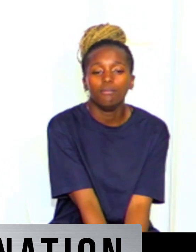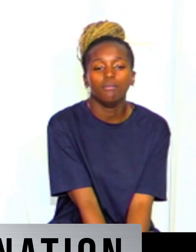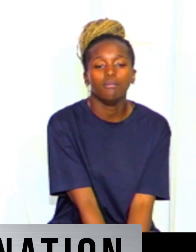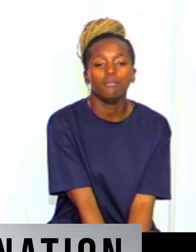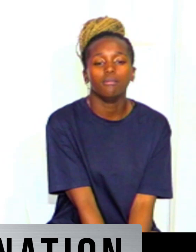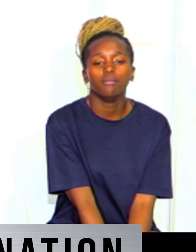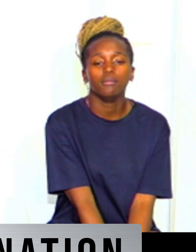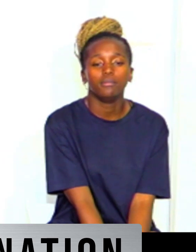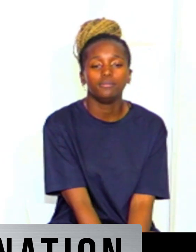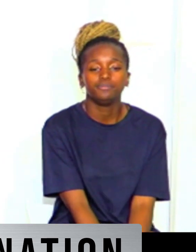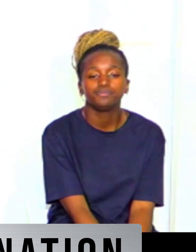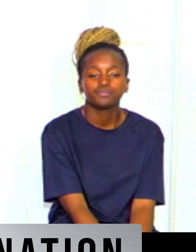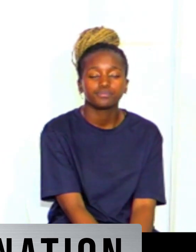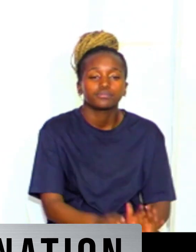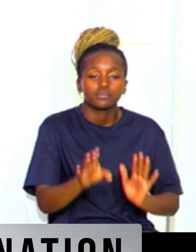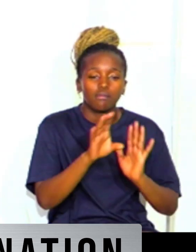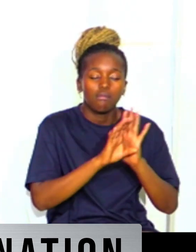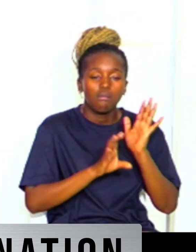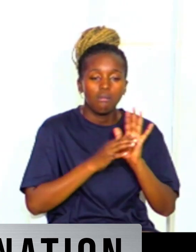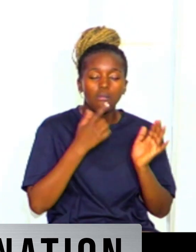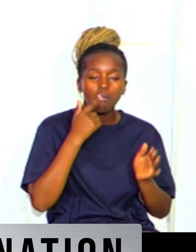unajua katiba inasema ya kwamba that